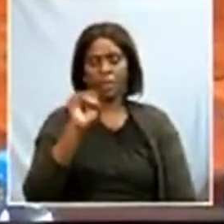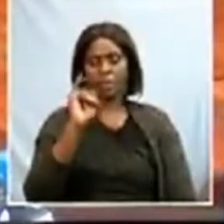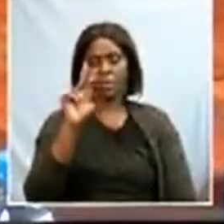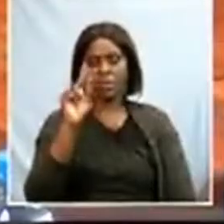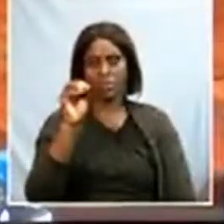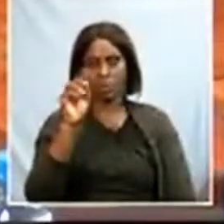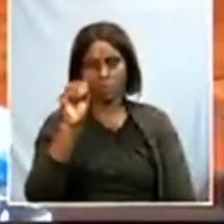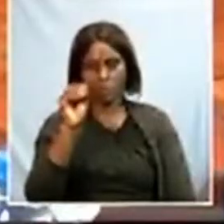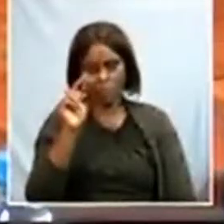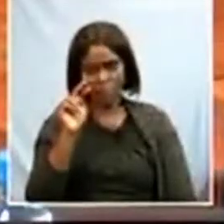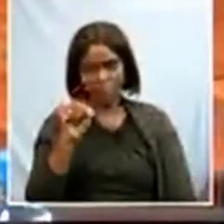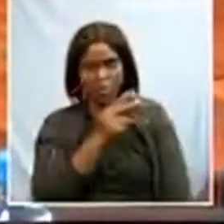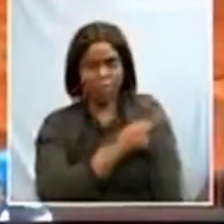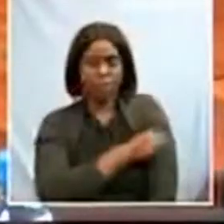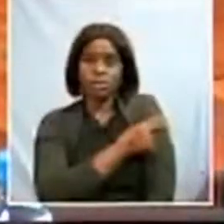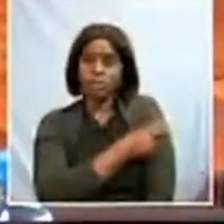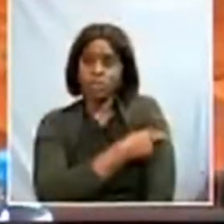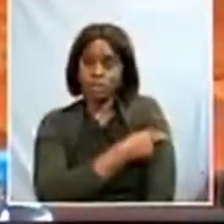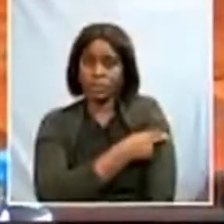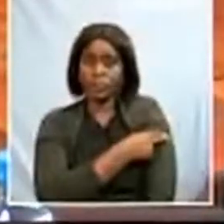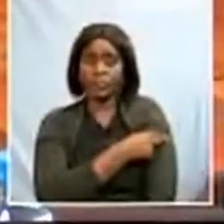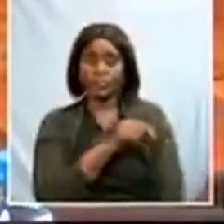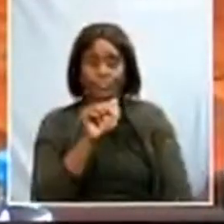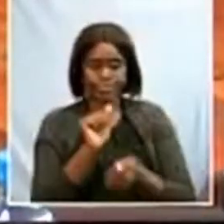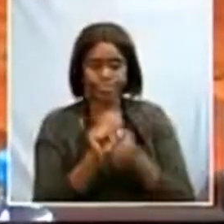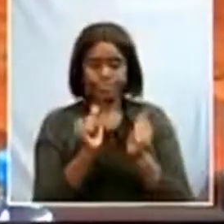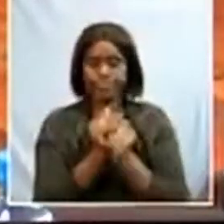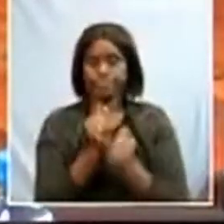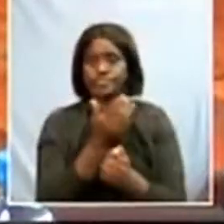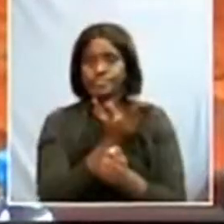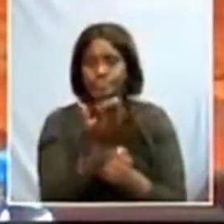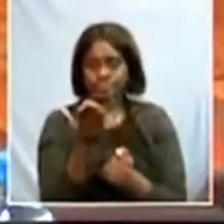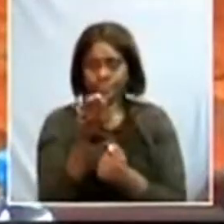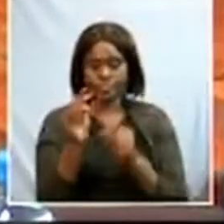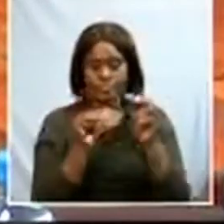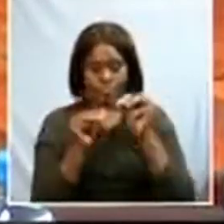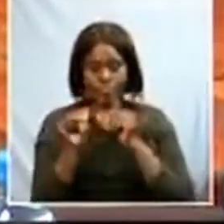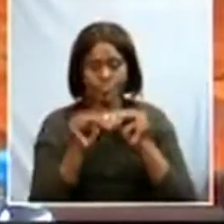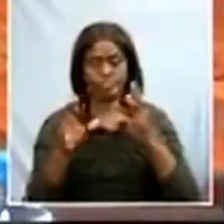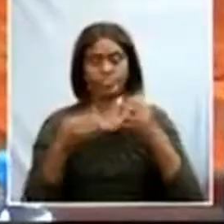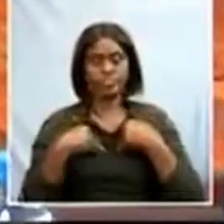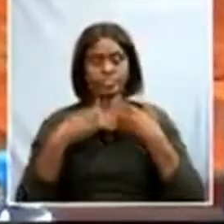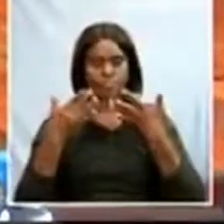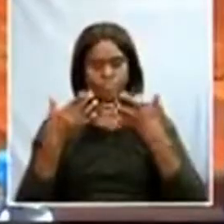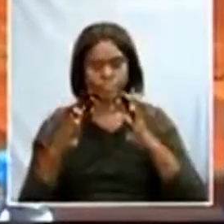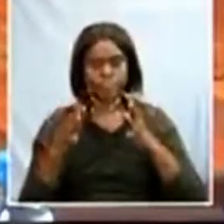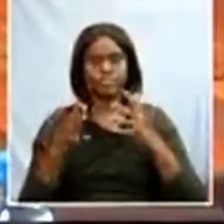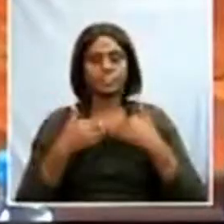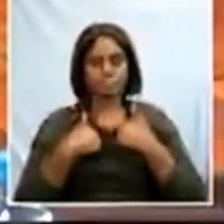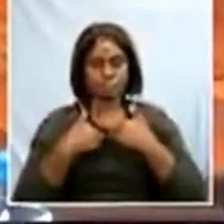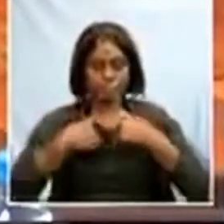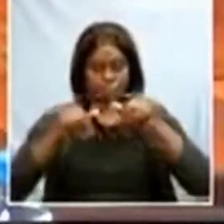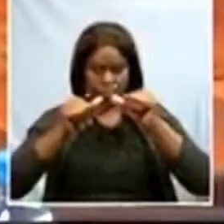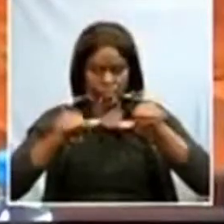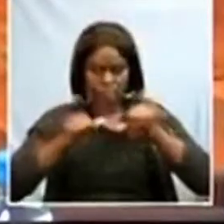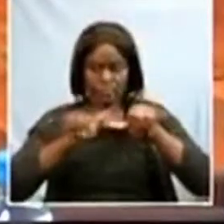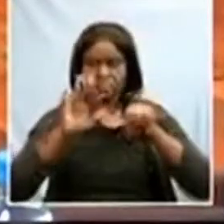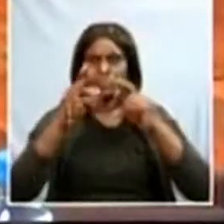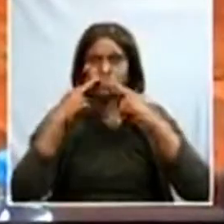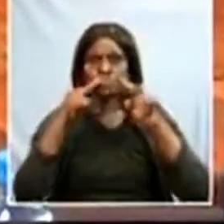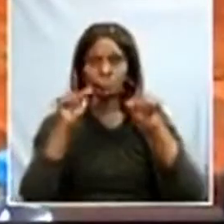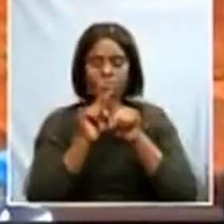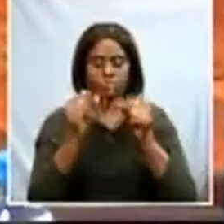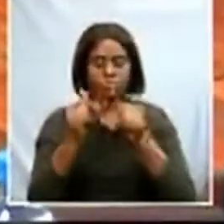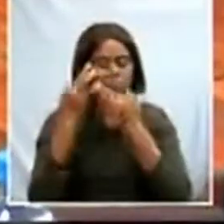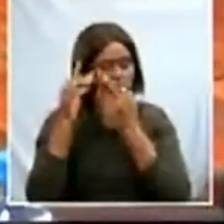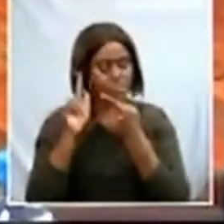Health Center. Cause of query, management acknowledges the auditor's findings and wishes